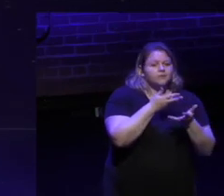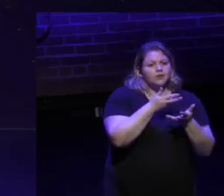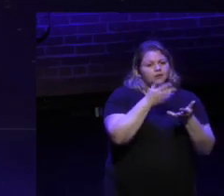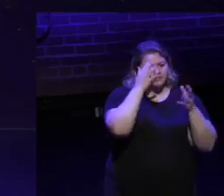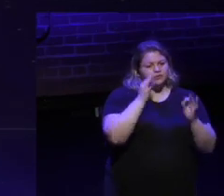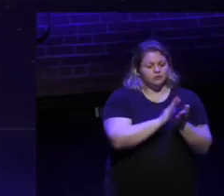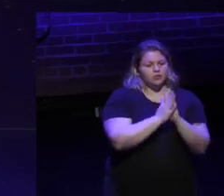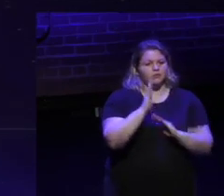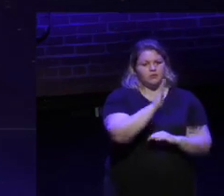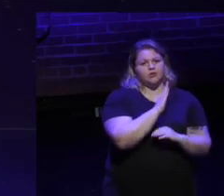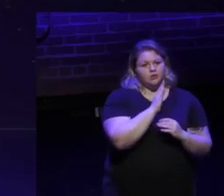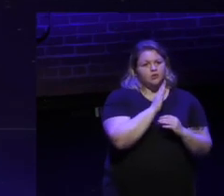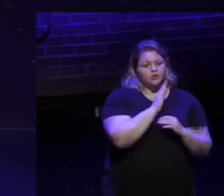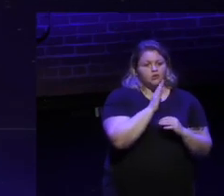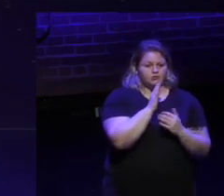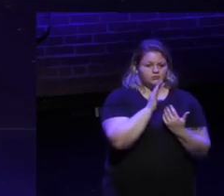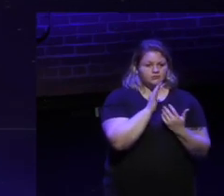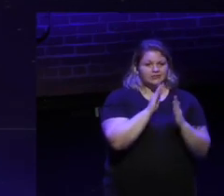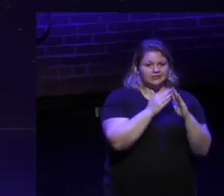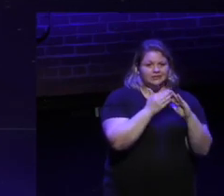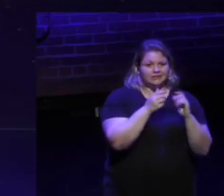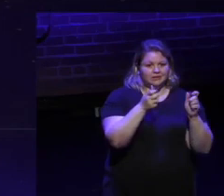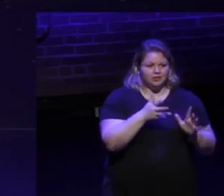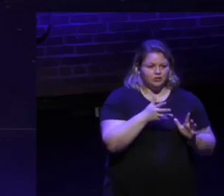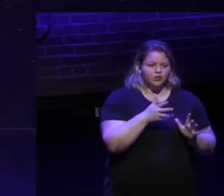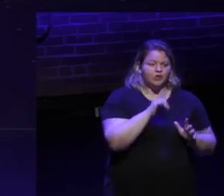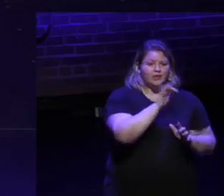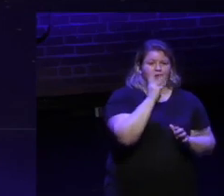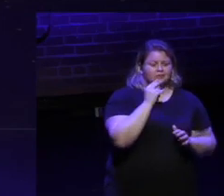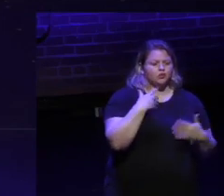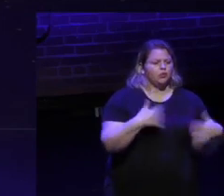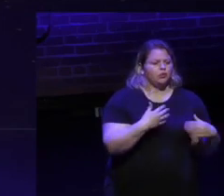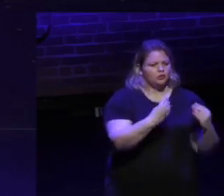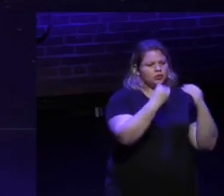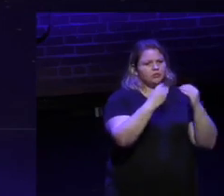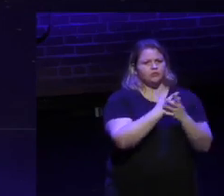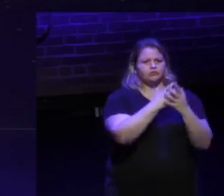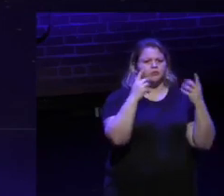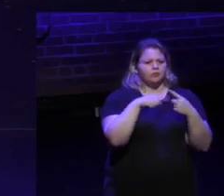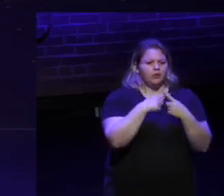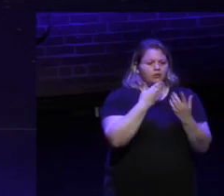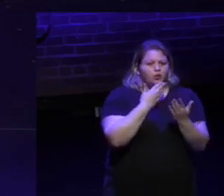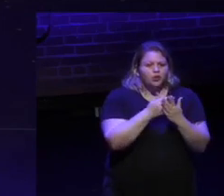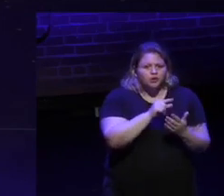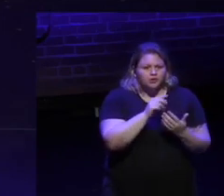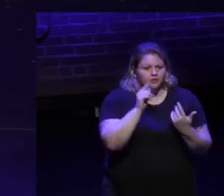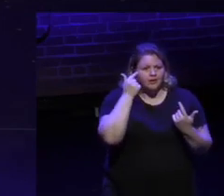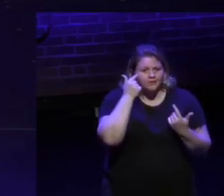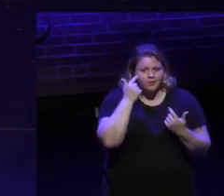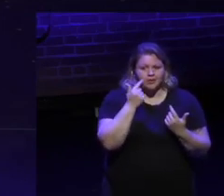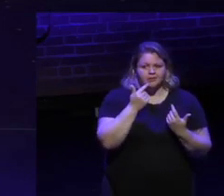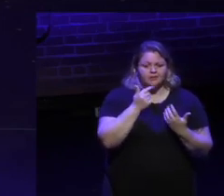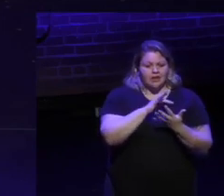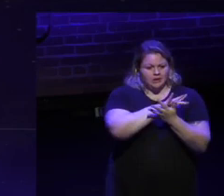that experience really taught me the value of like good government and what it means to be on the ground helping people every day. And frankly, who pays the